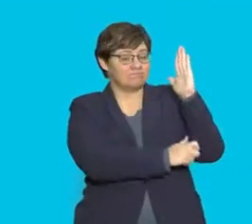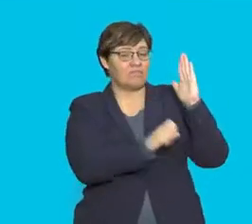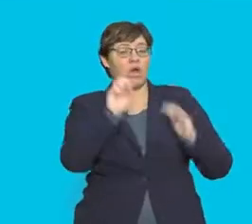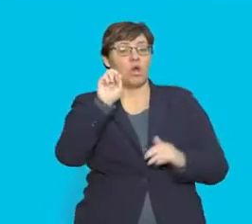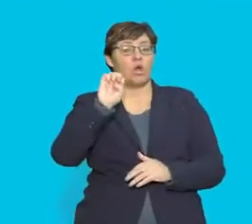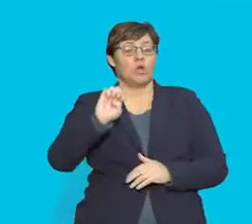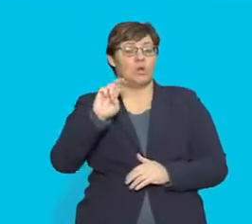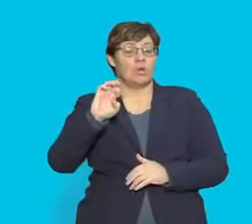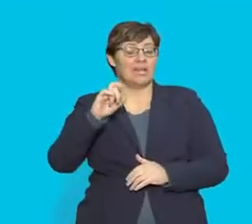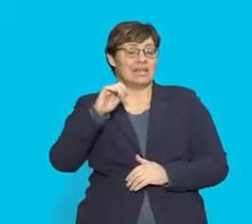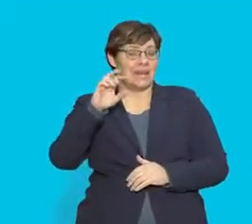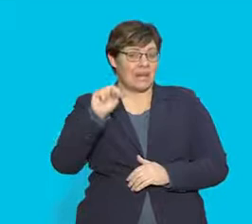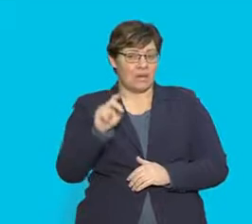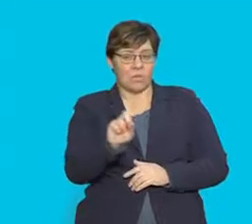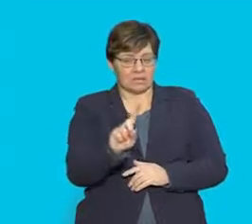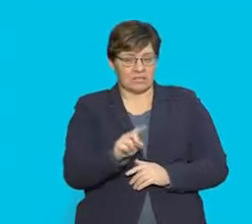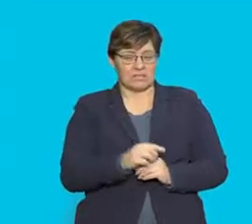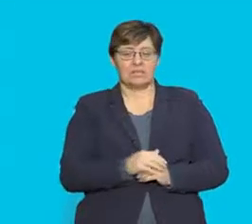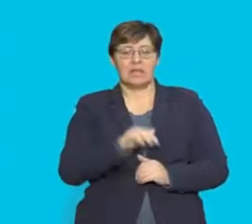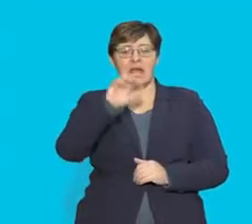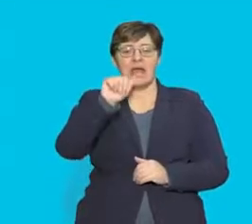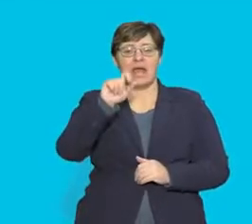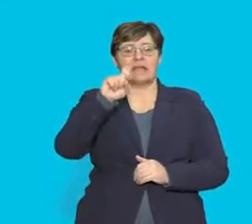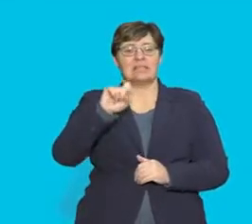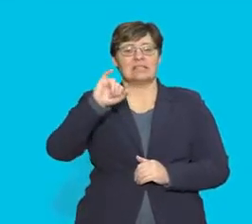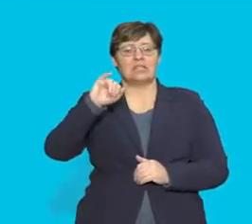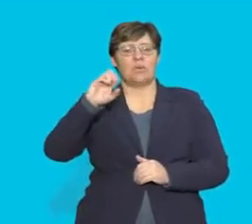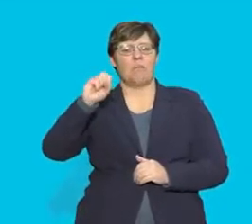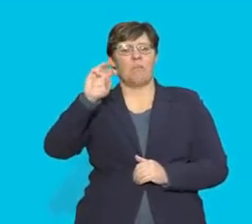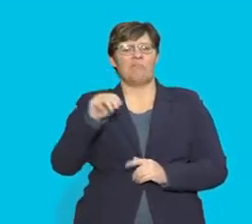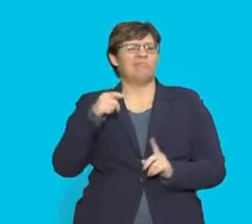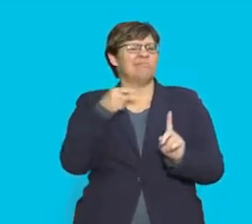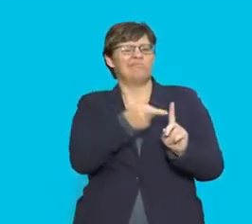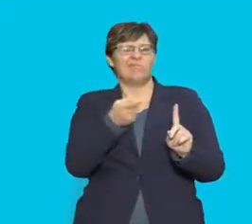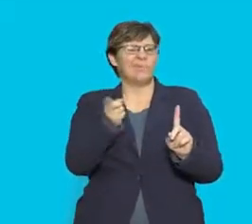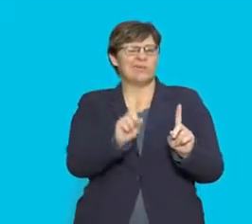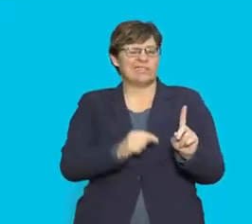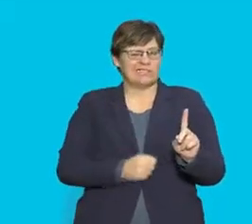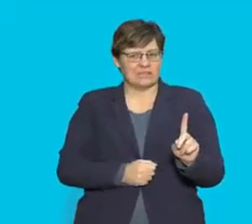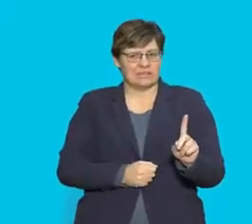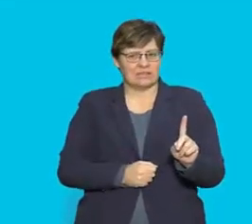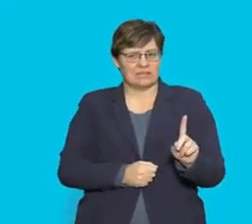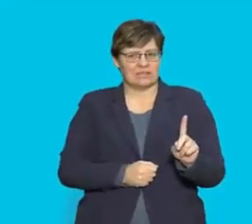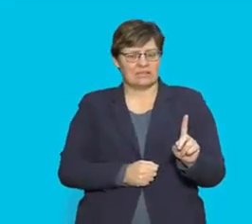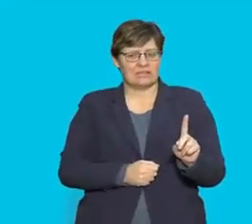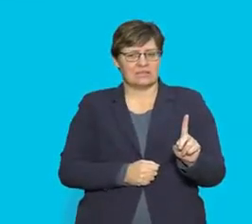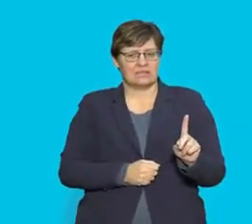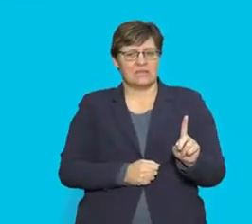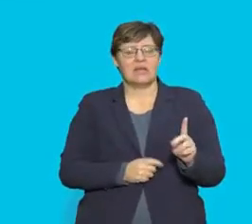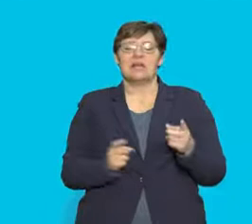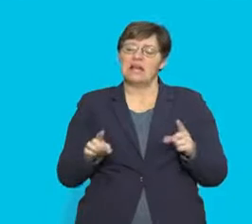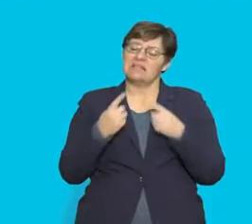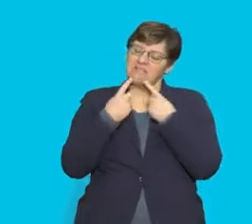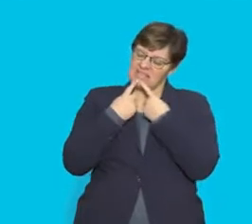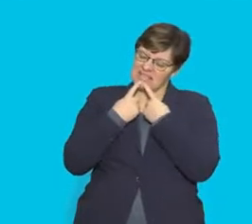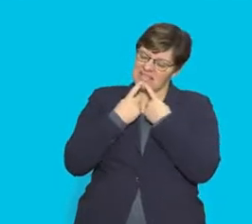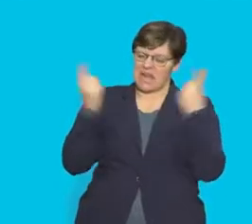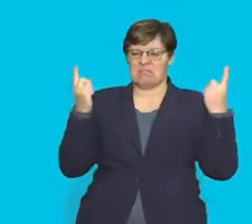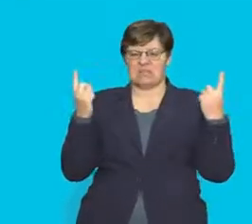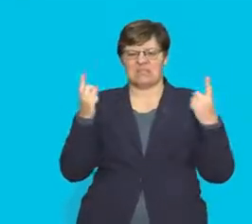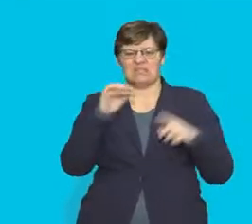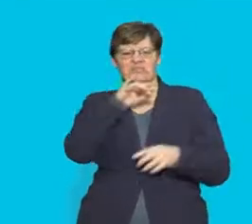familiar with is what an axiom is, right? So this will just be a rough statement. Rough statement,